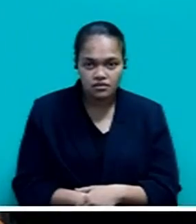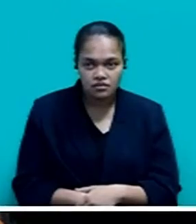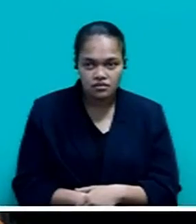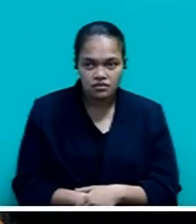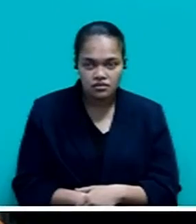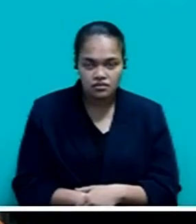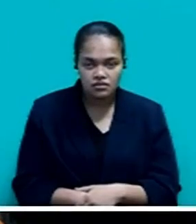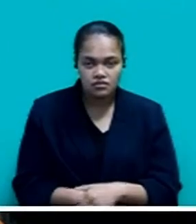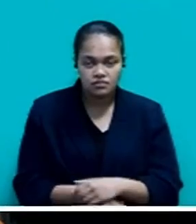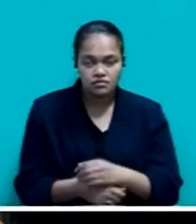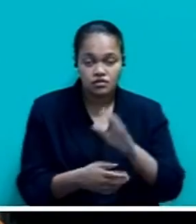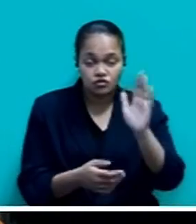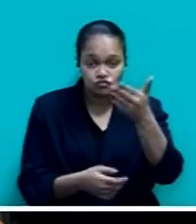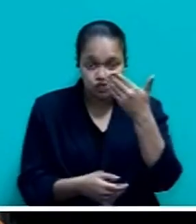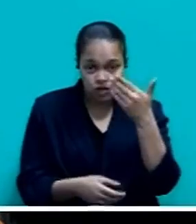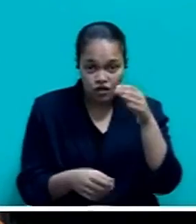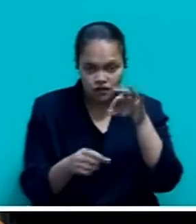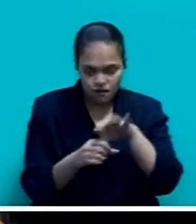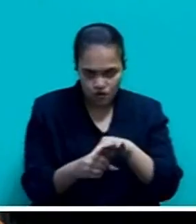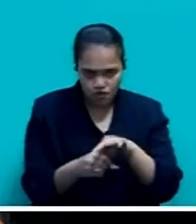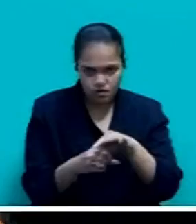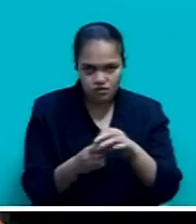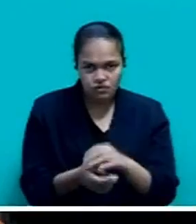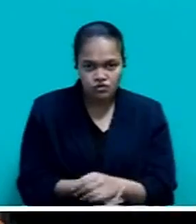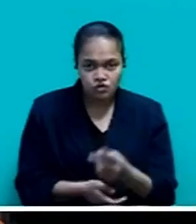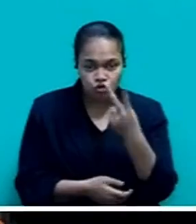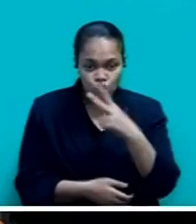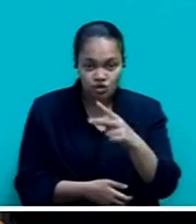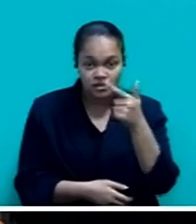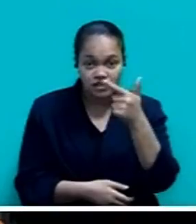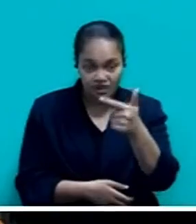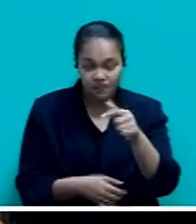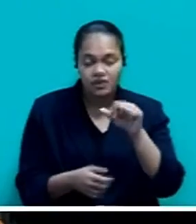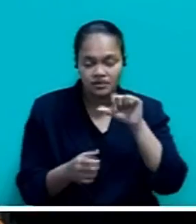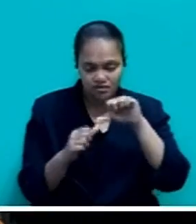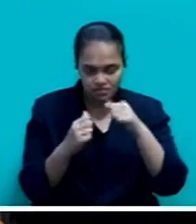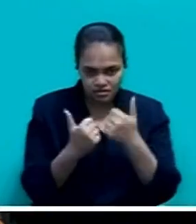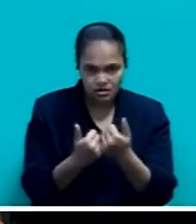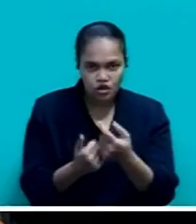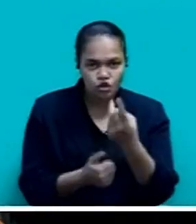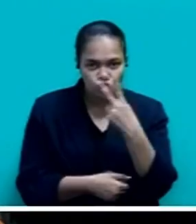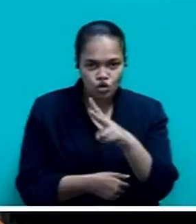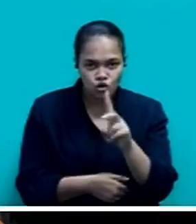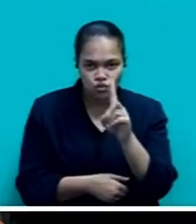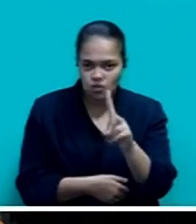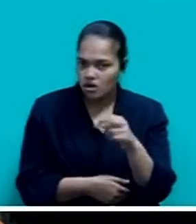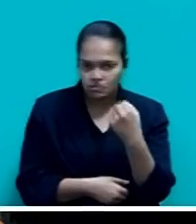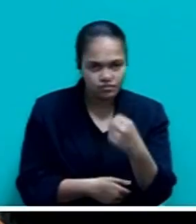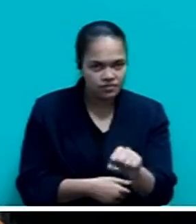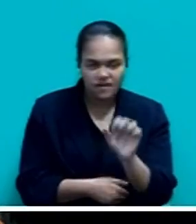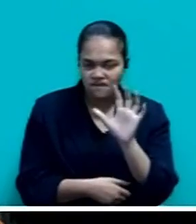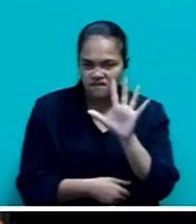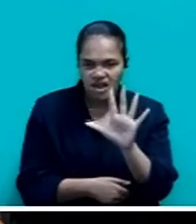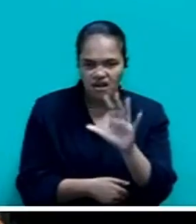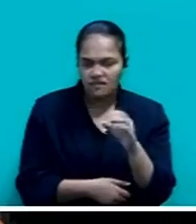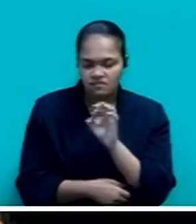The results of the vote are as follows: 27 ayes, 21 noes, and 5 have not